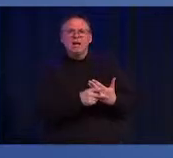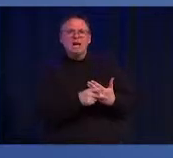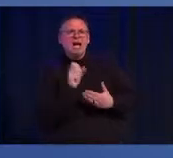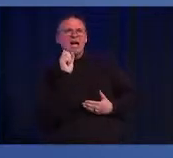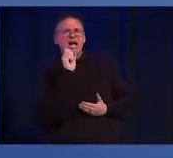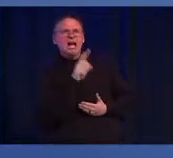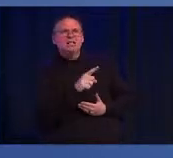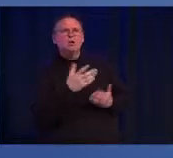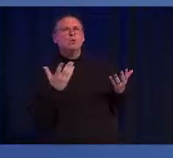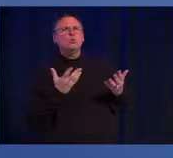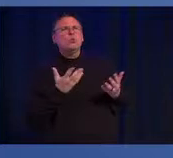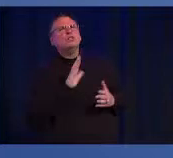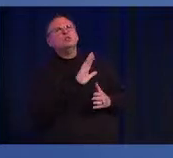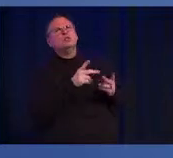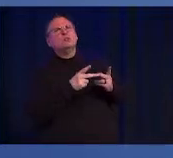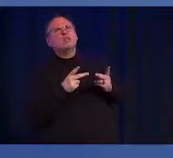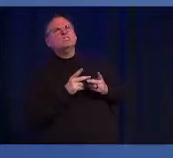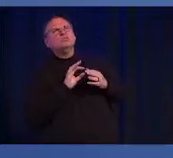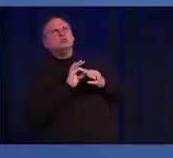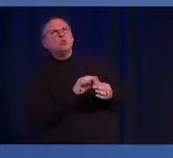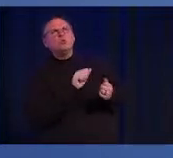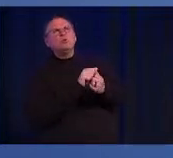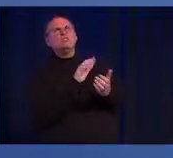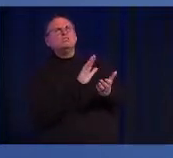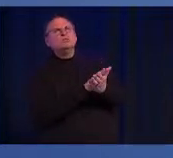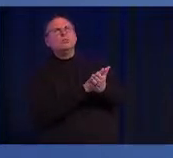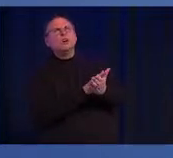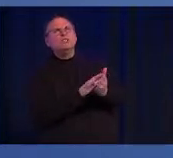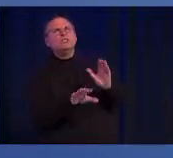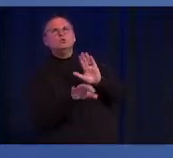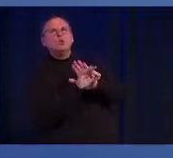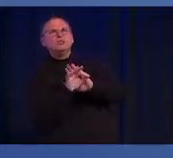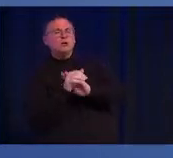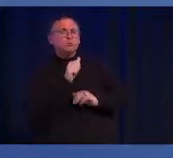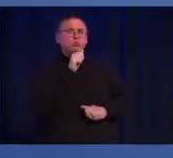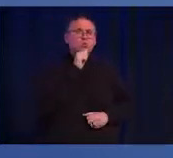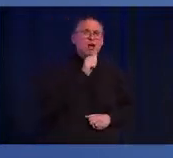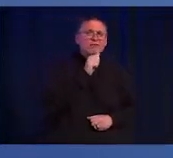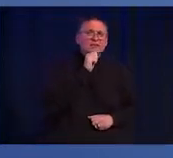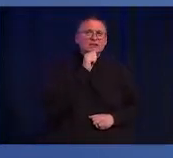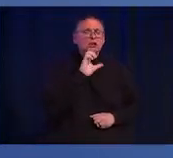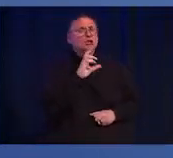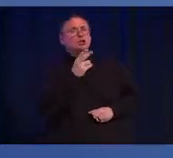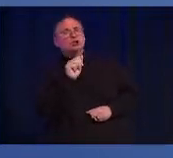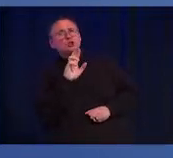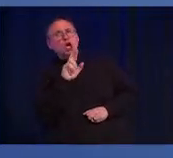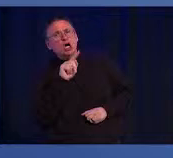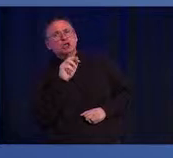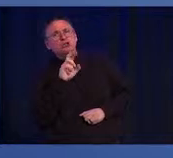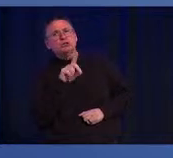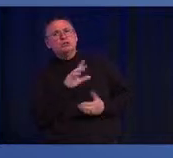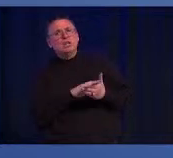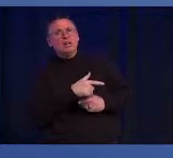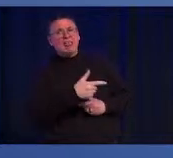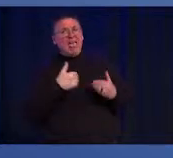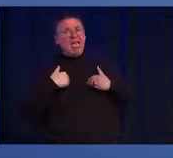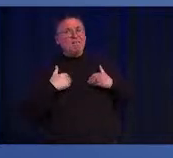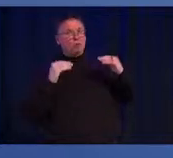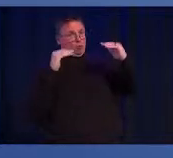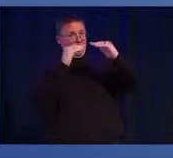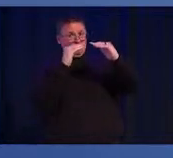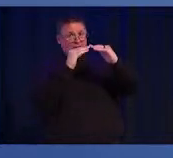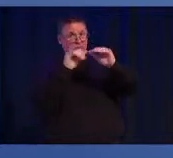school choice? And should private and charter schools that accept taxpayer money be held to the same standards and testing requirements